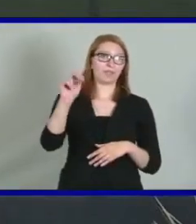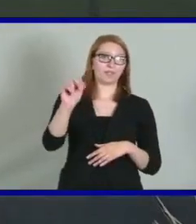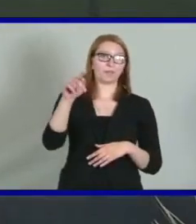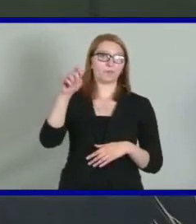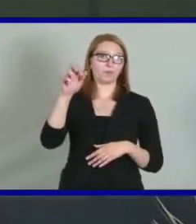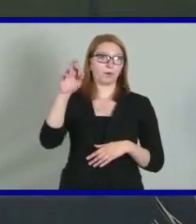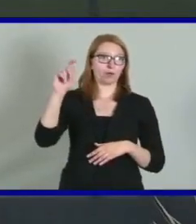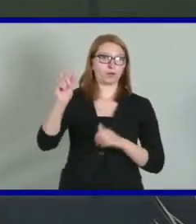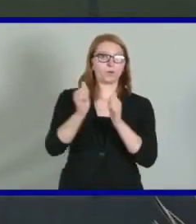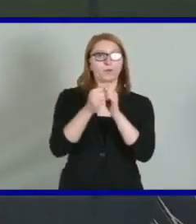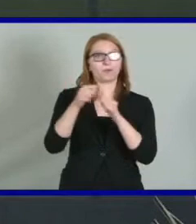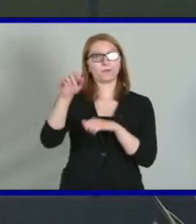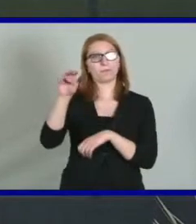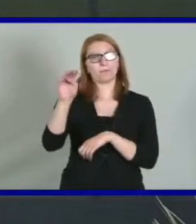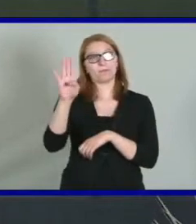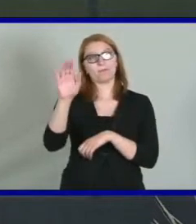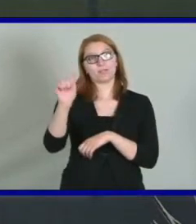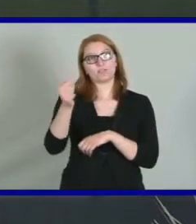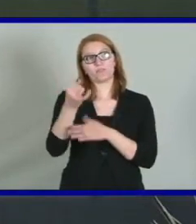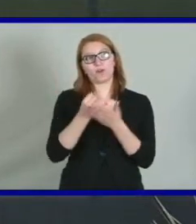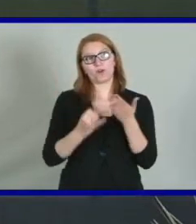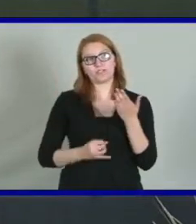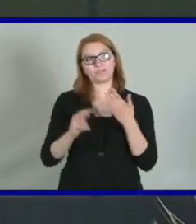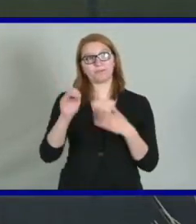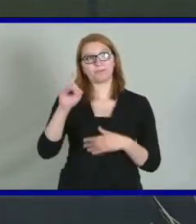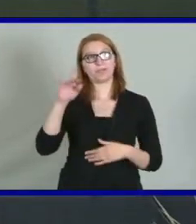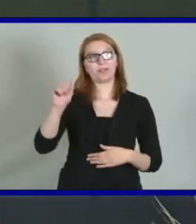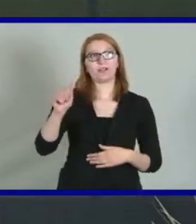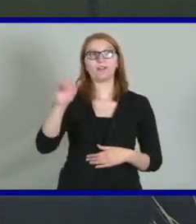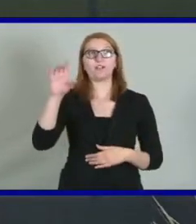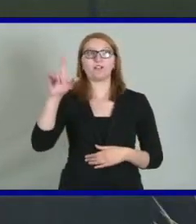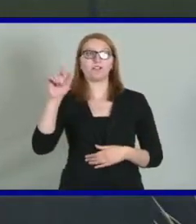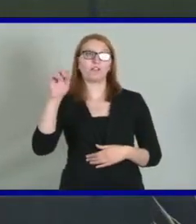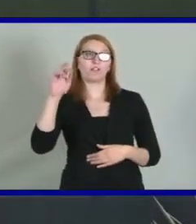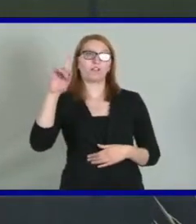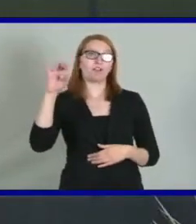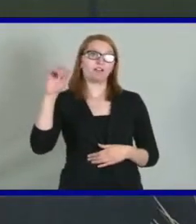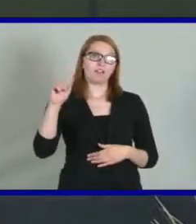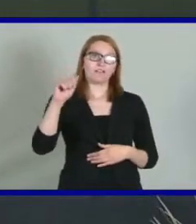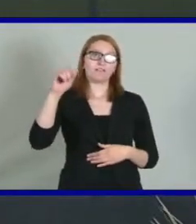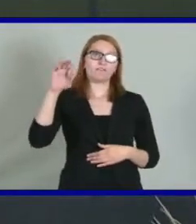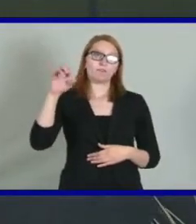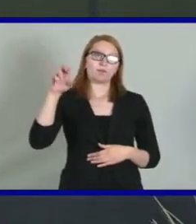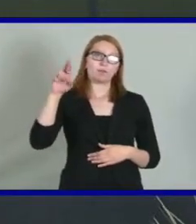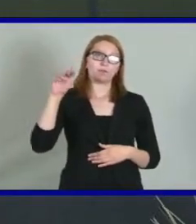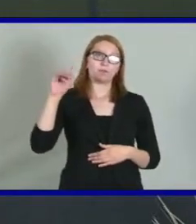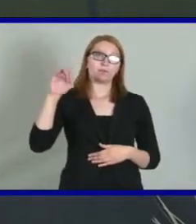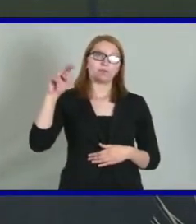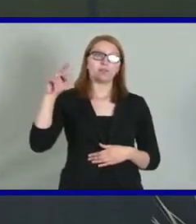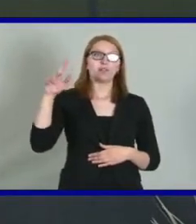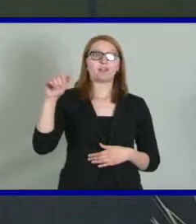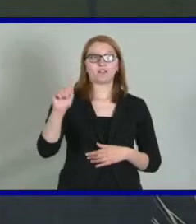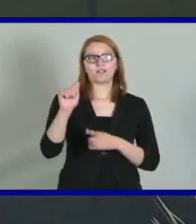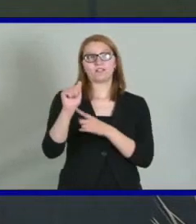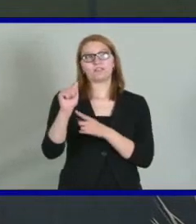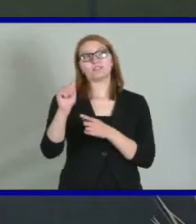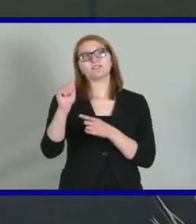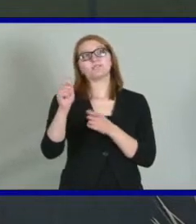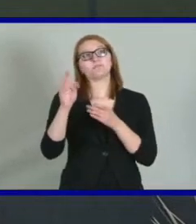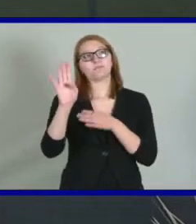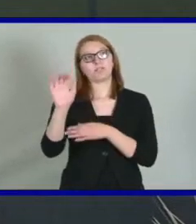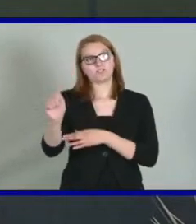in Media Studies. Claudio Pina Fermin, the Bachelor of Science in Construction Engineering